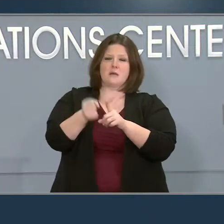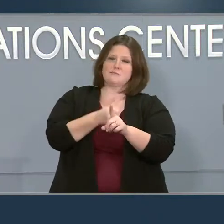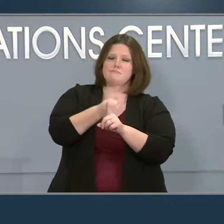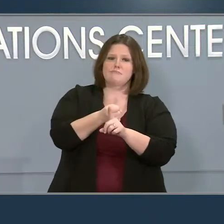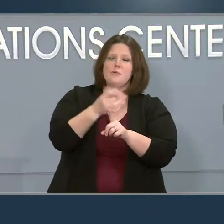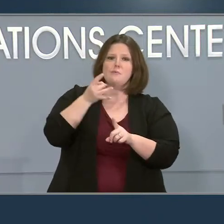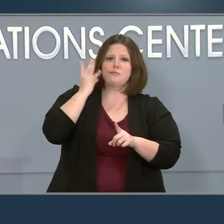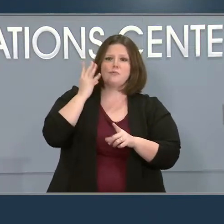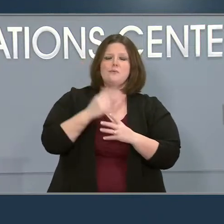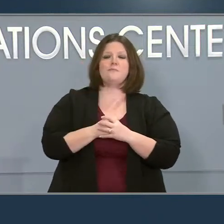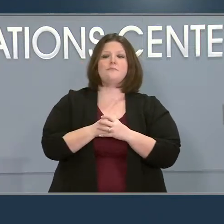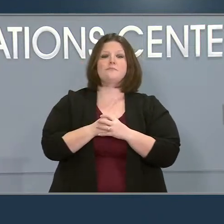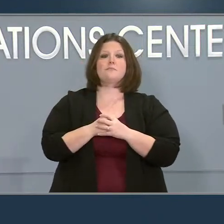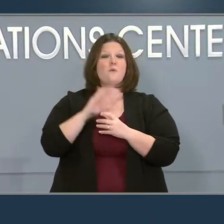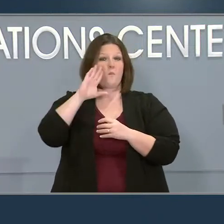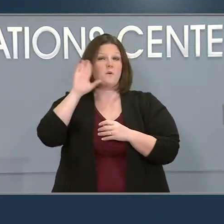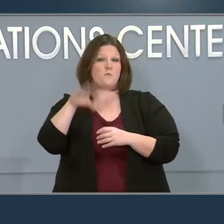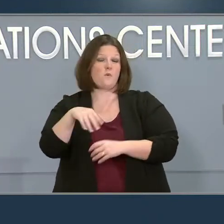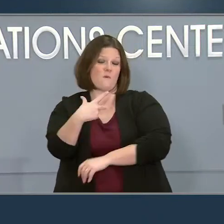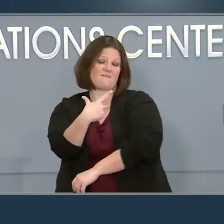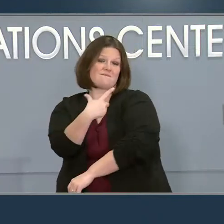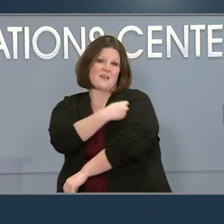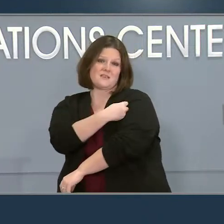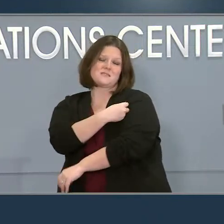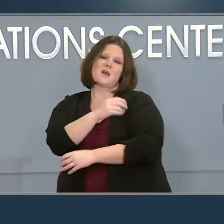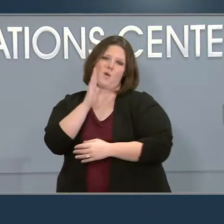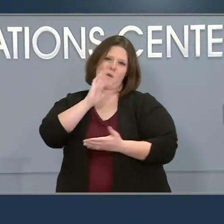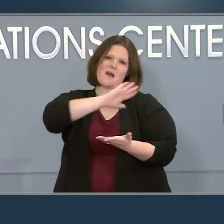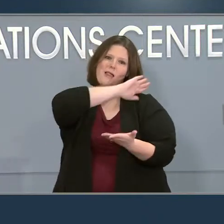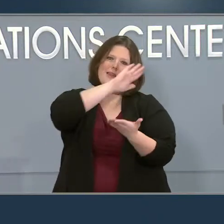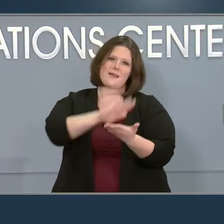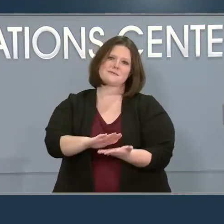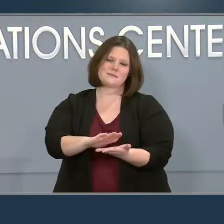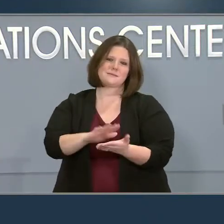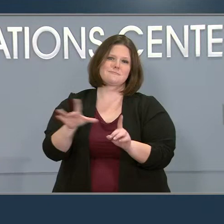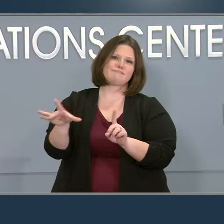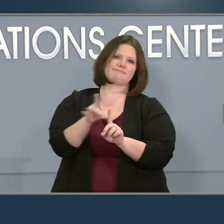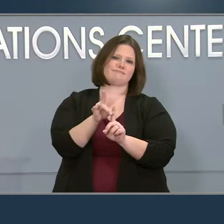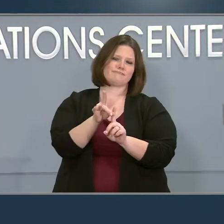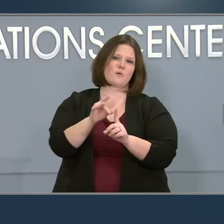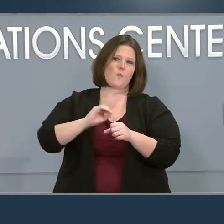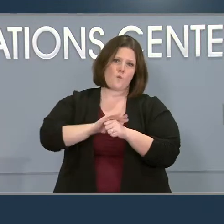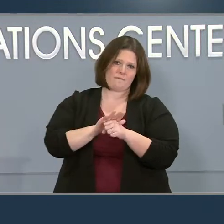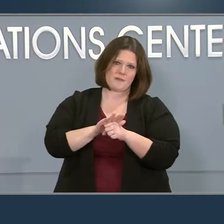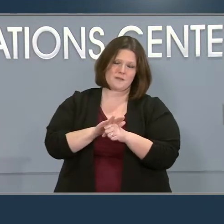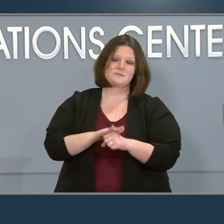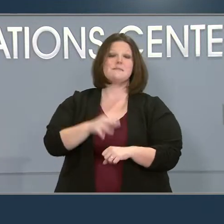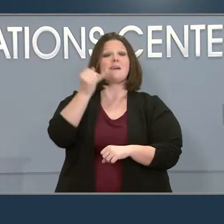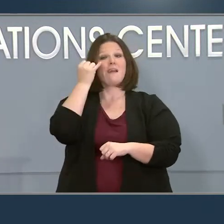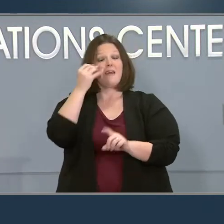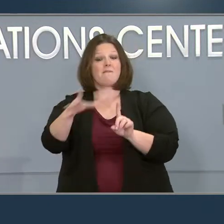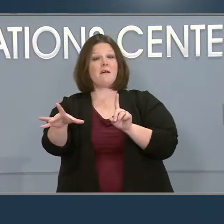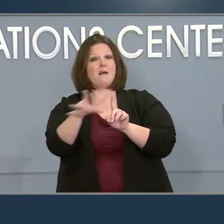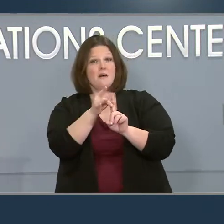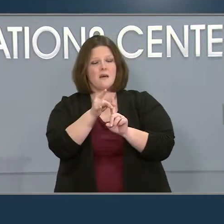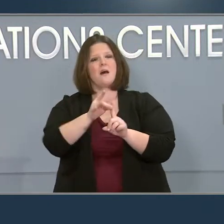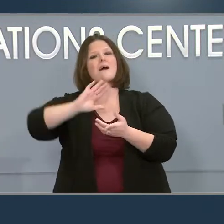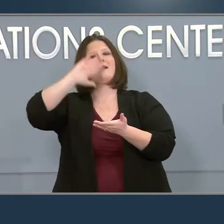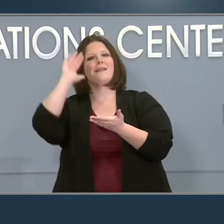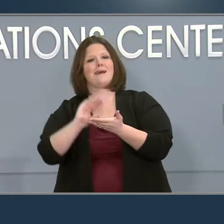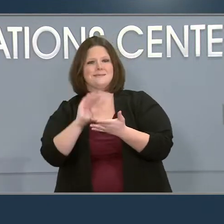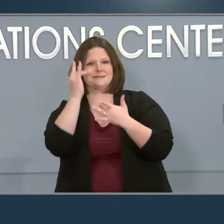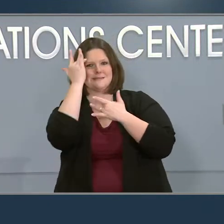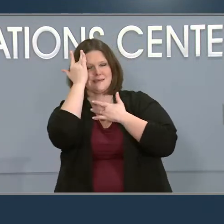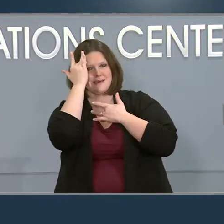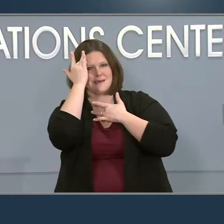getting vaccinated reduces your chance of getting COVID-19 and provides significant protection from serious illness, hospitalization,